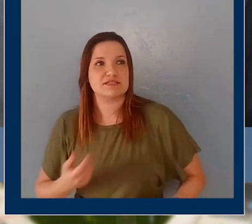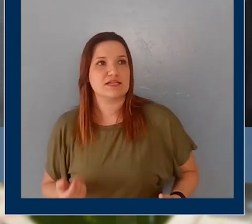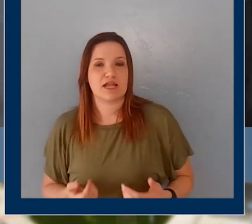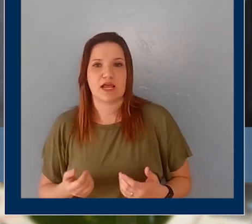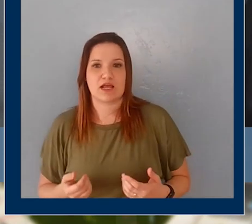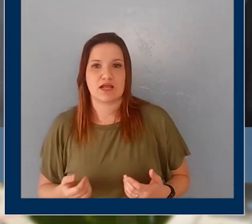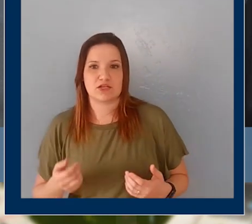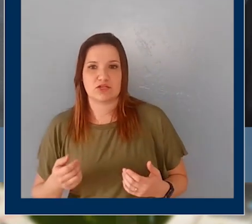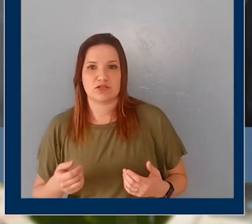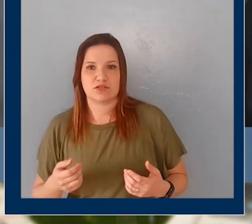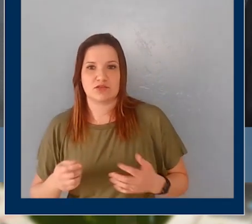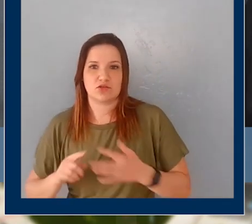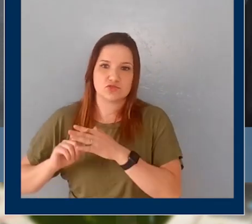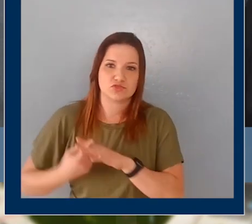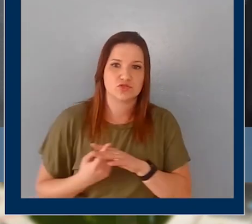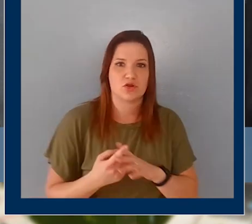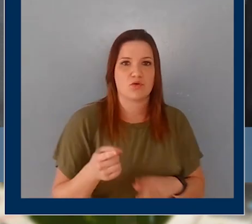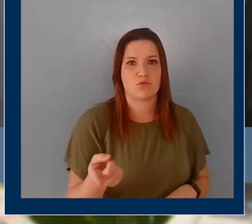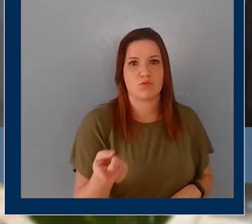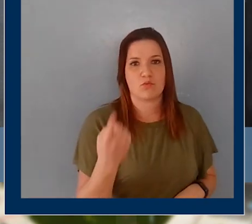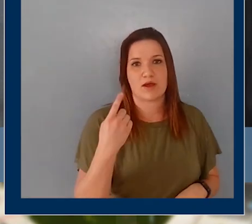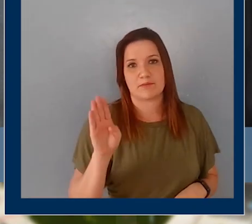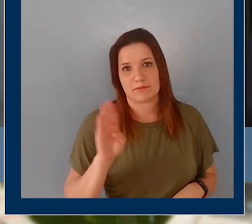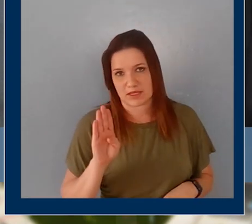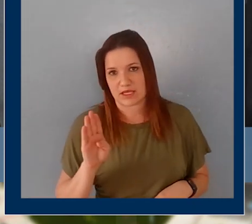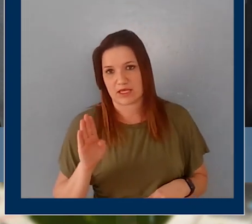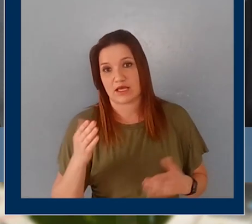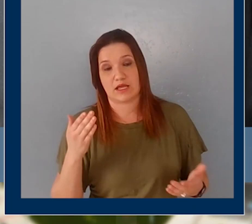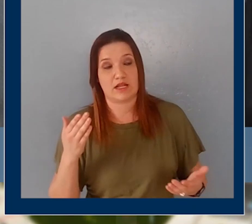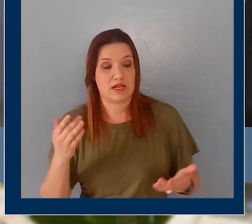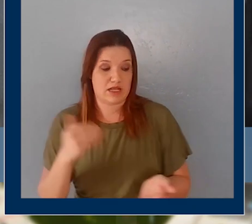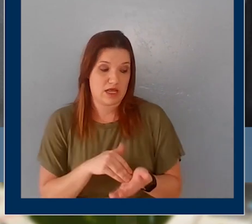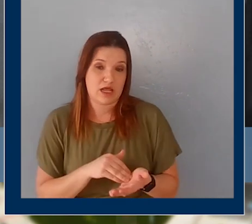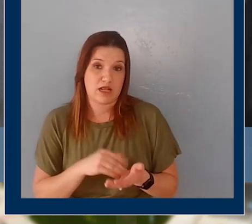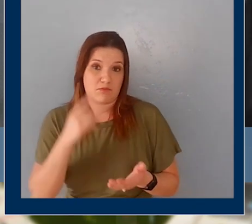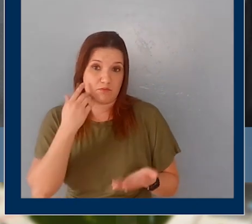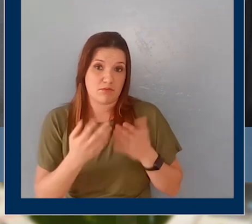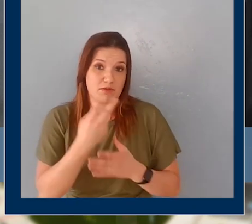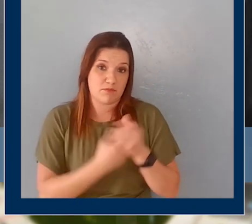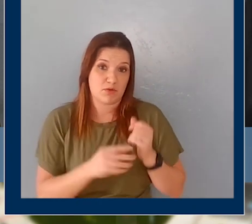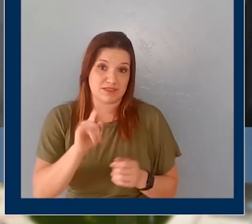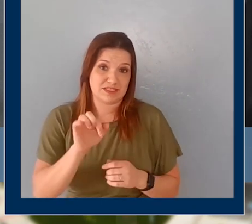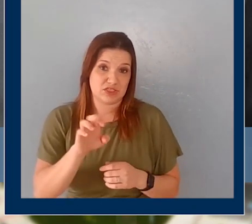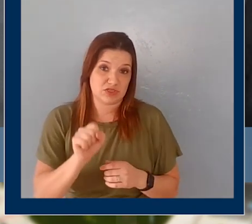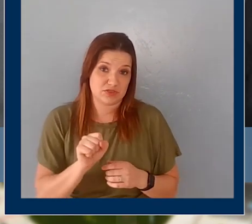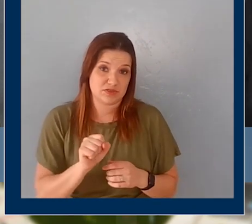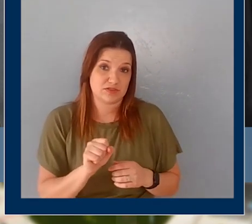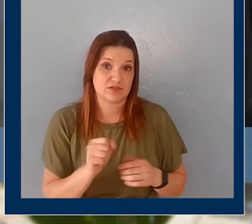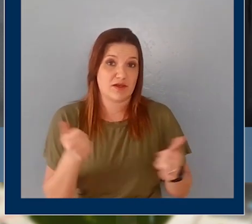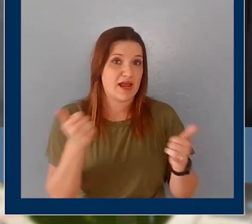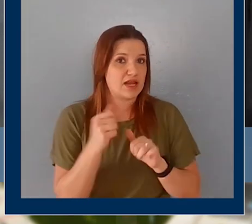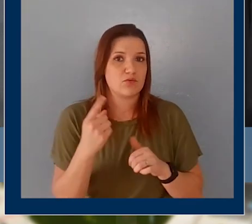find that they'll launch into 1B at that point, which again, and they probably will go both tiers. So anybody